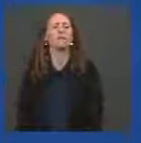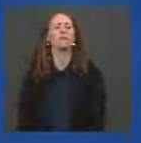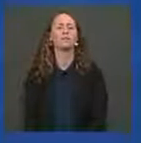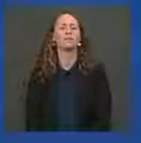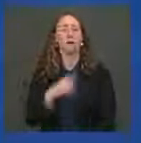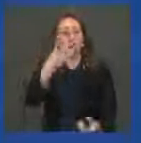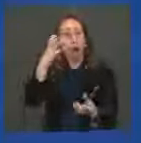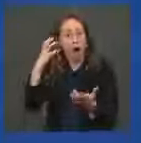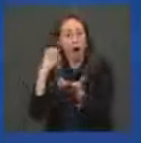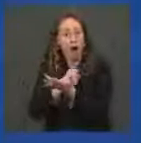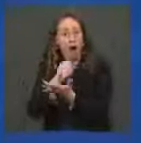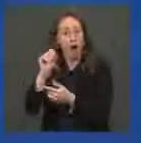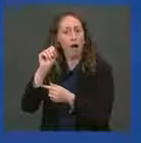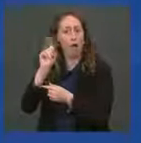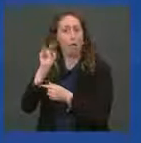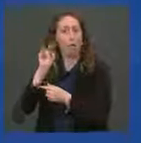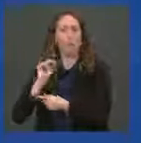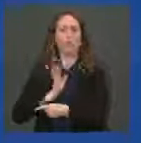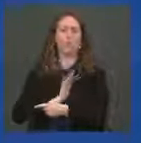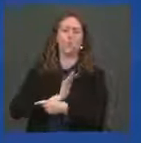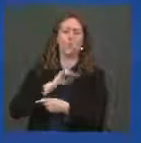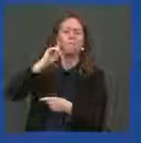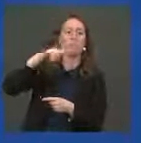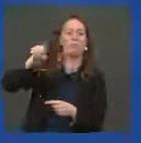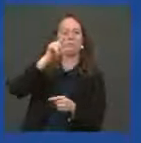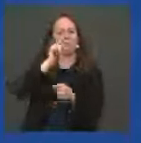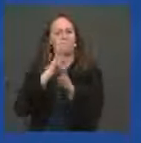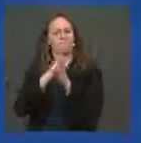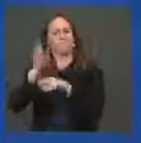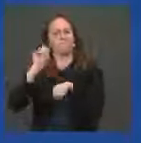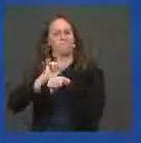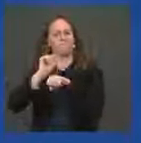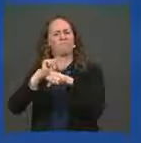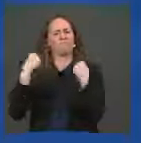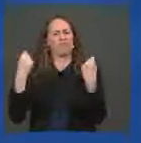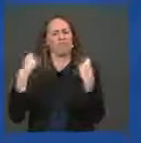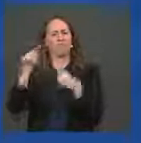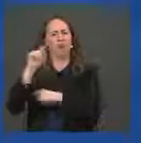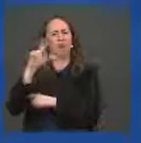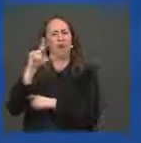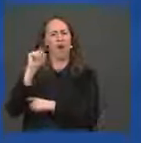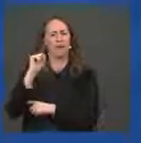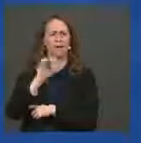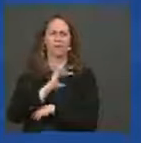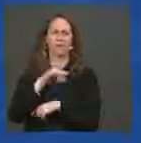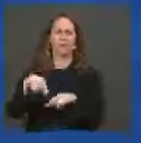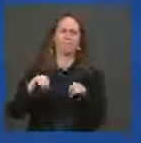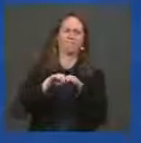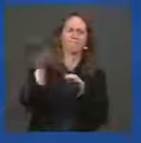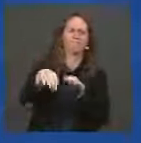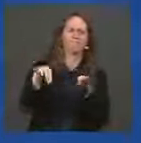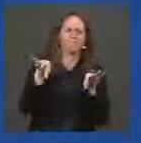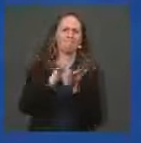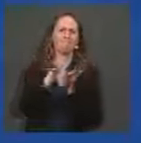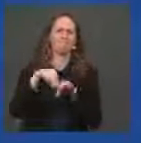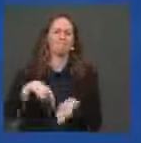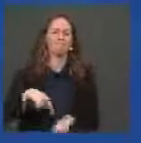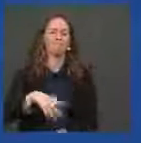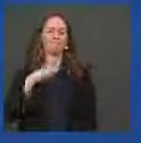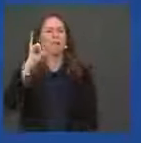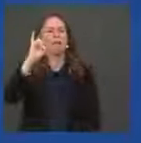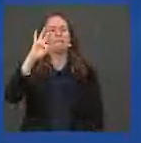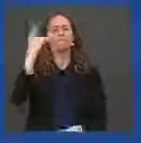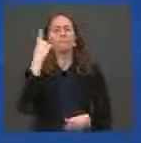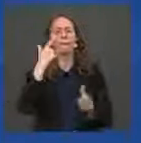especially for truckers. These steps are critical. They allow companies to pivot quickly when a disruption hits